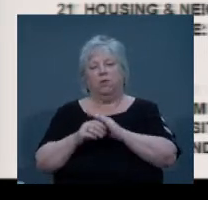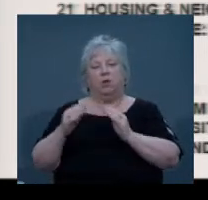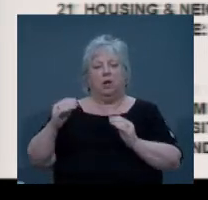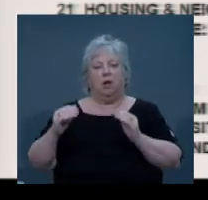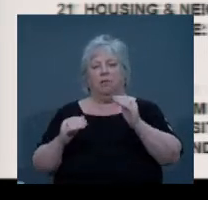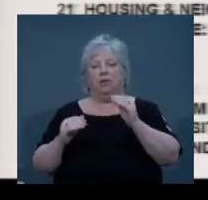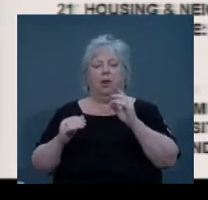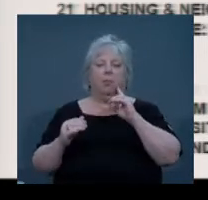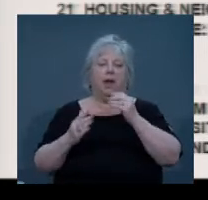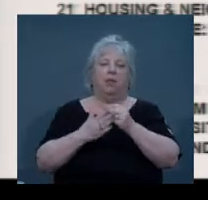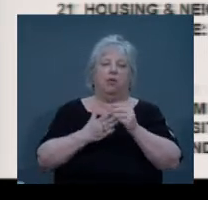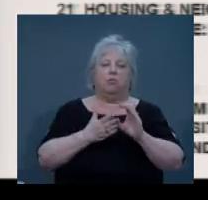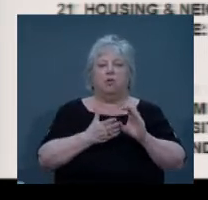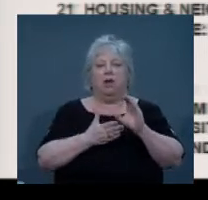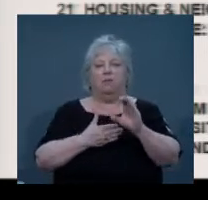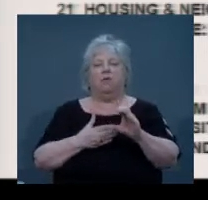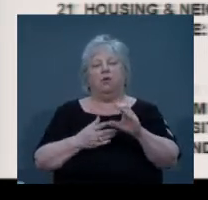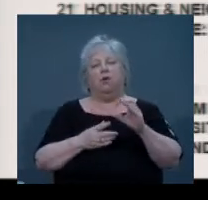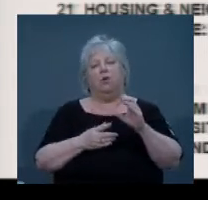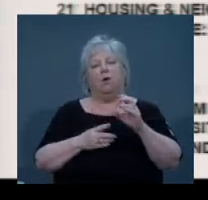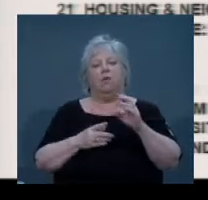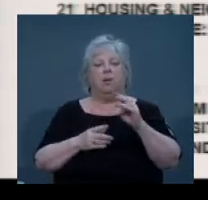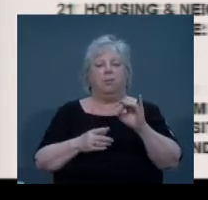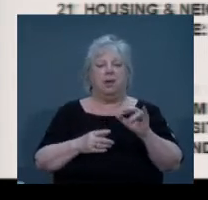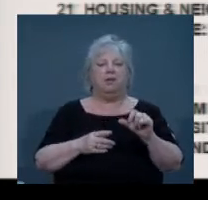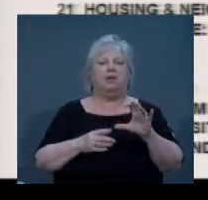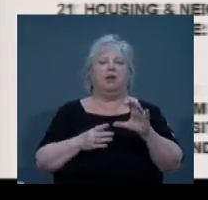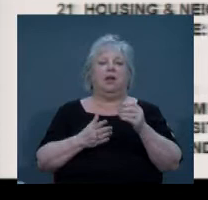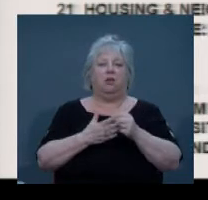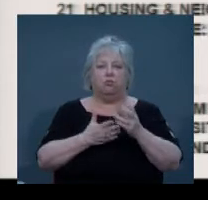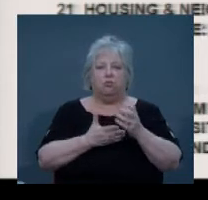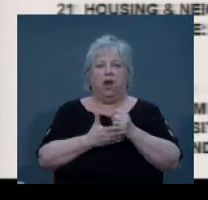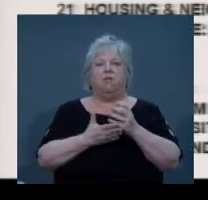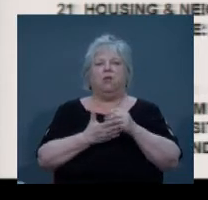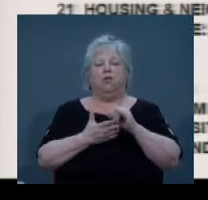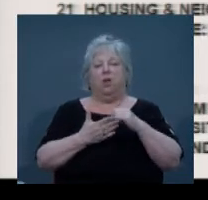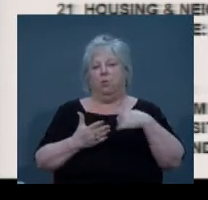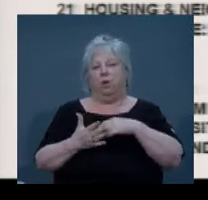the revenue contribution and miscellaneous revenue that we've already talked about.